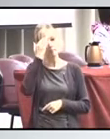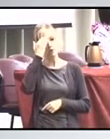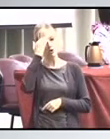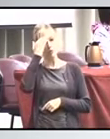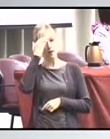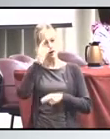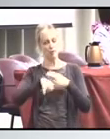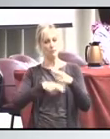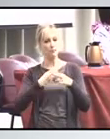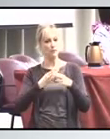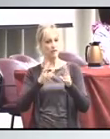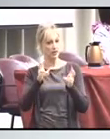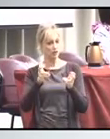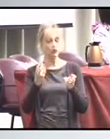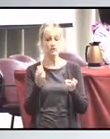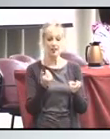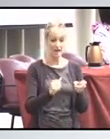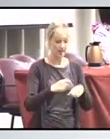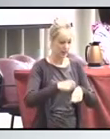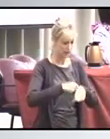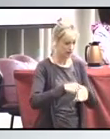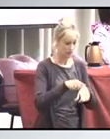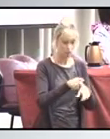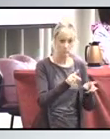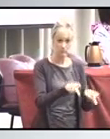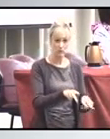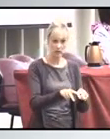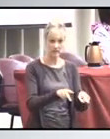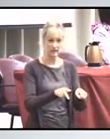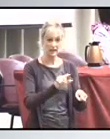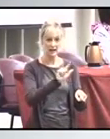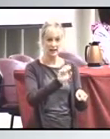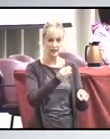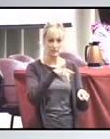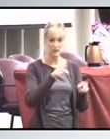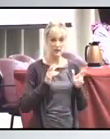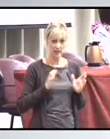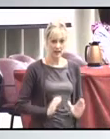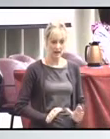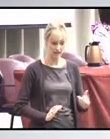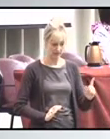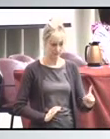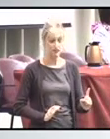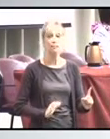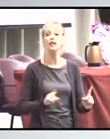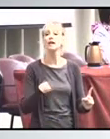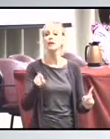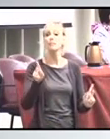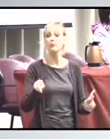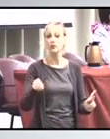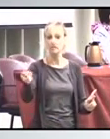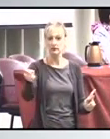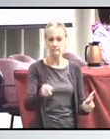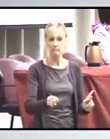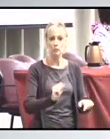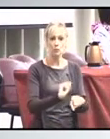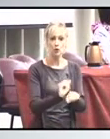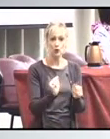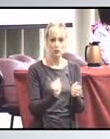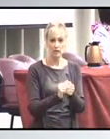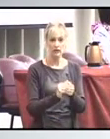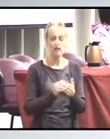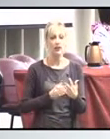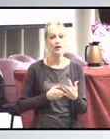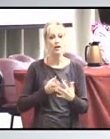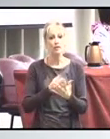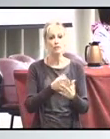the issues. So anytime we have somebody who is a LEP client coming in, that's the person that they're able to work with. And through